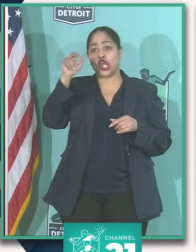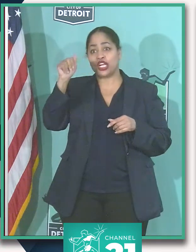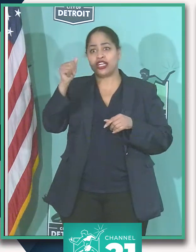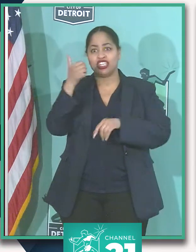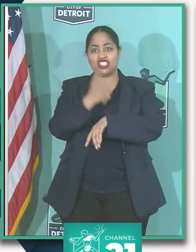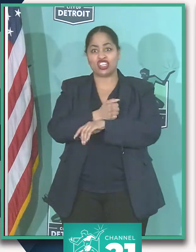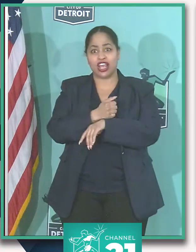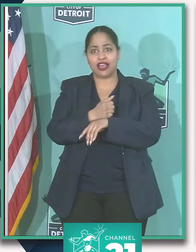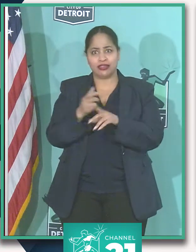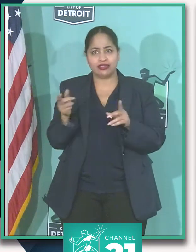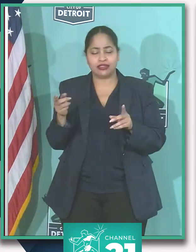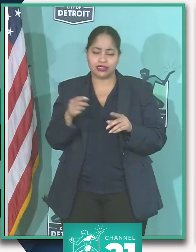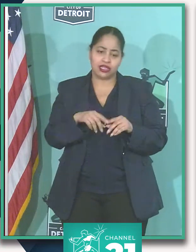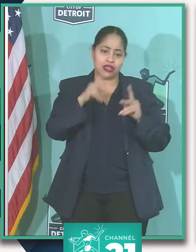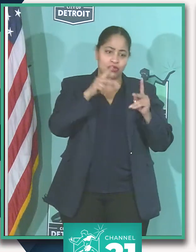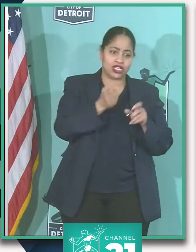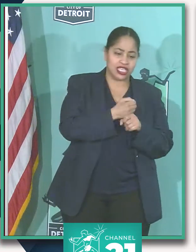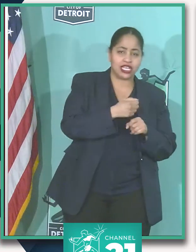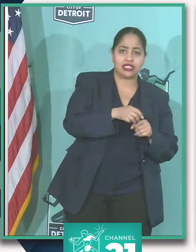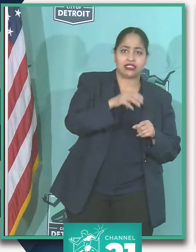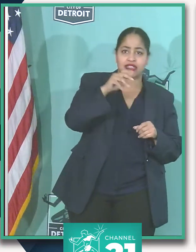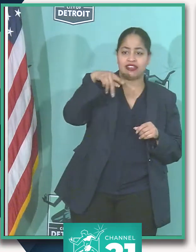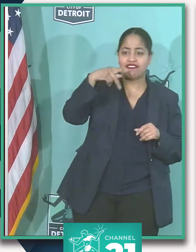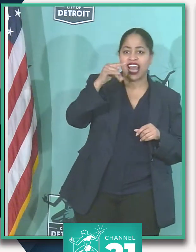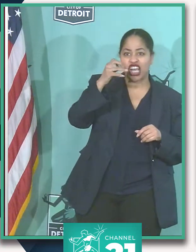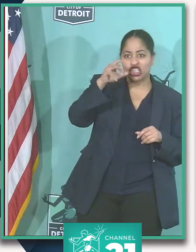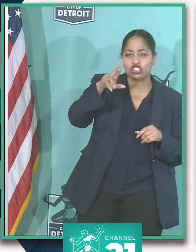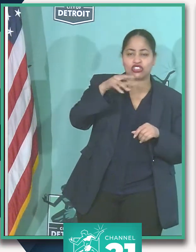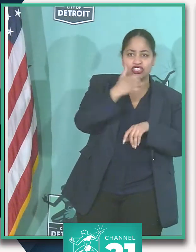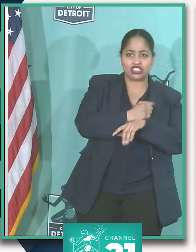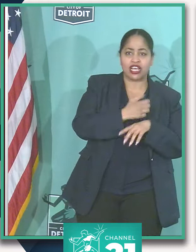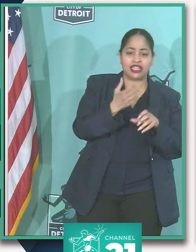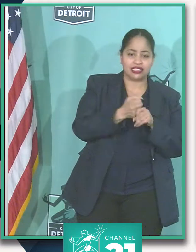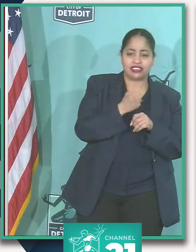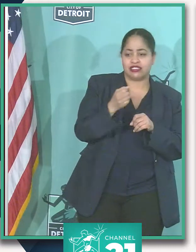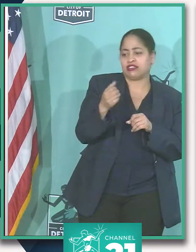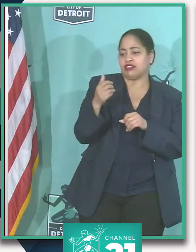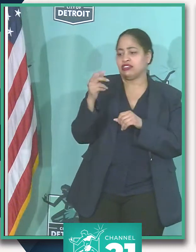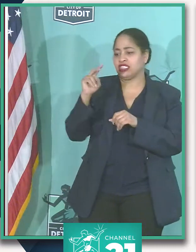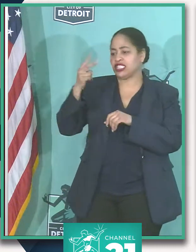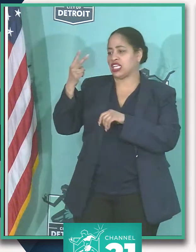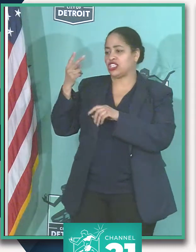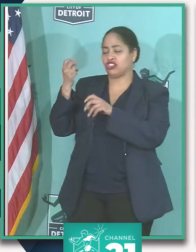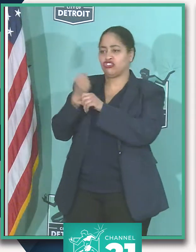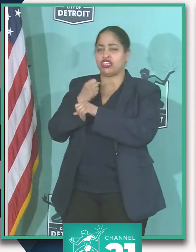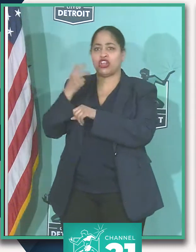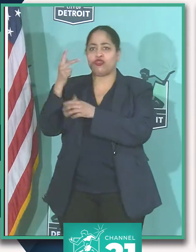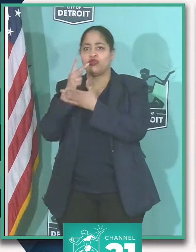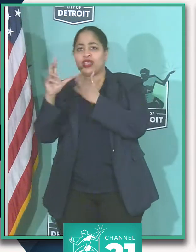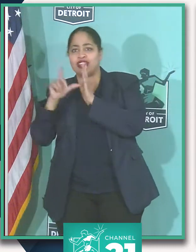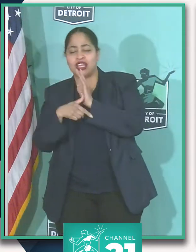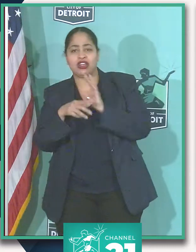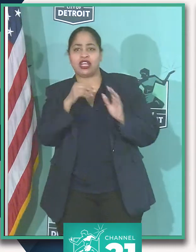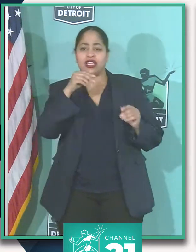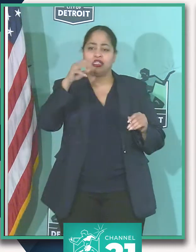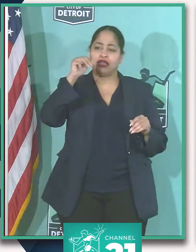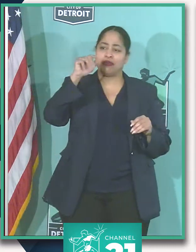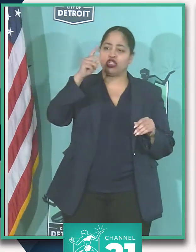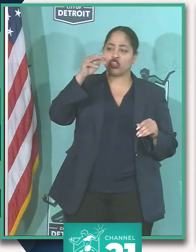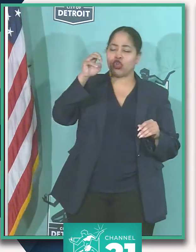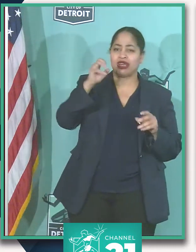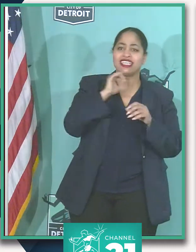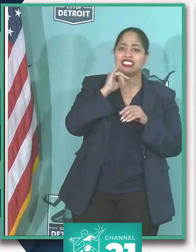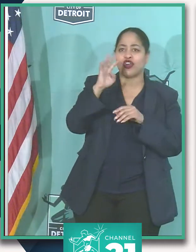their second Moderna shot 4 weeks later. Somebody with a Pfizer first shot gets their Pfizer second shot 3 weeks later. And when you're